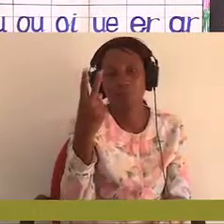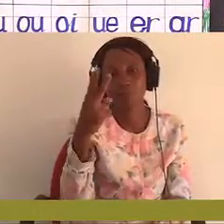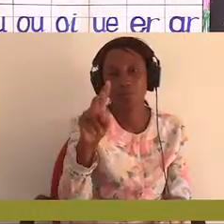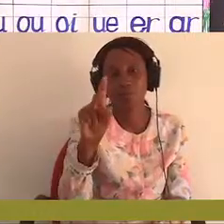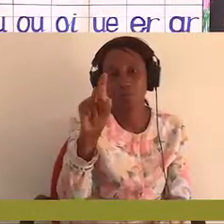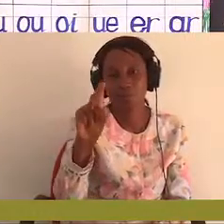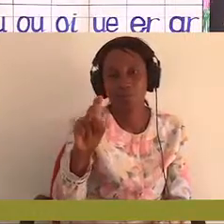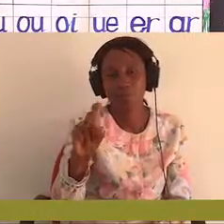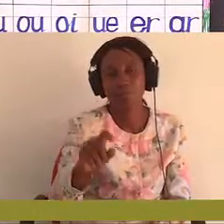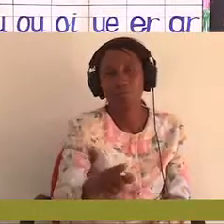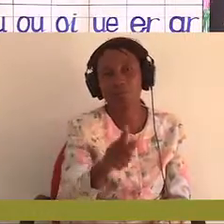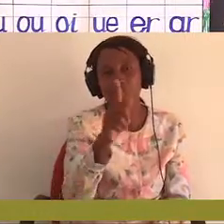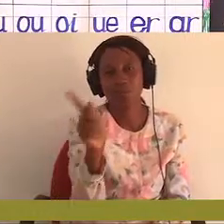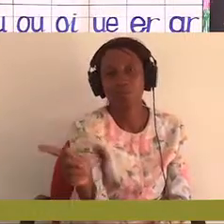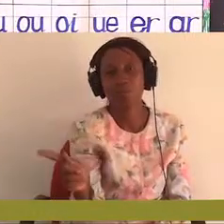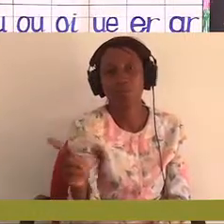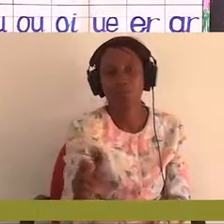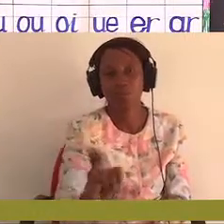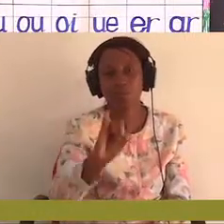Gift.